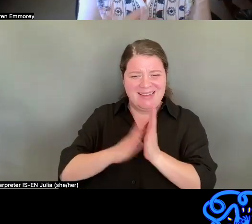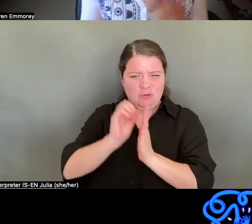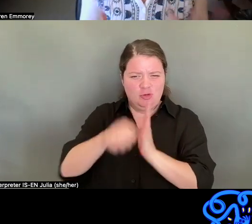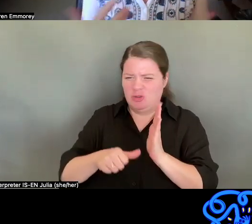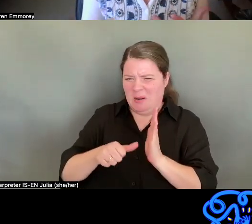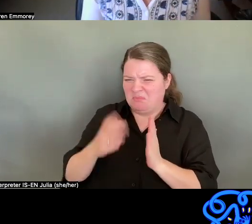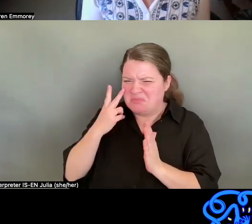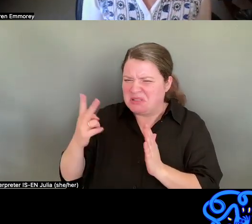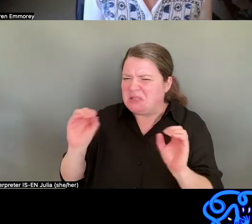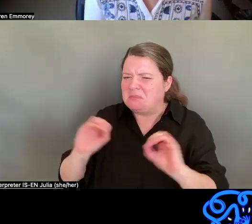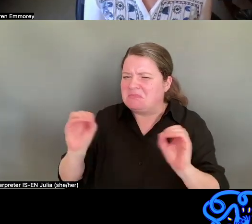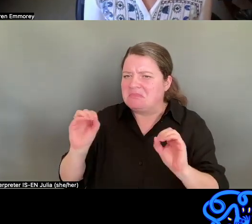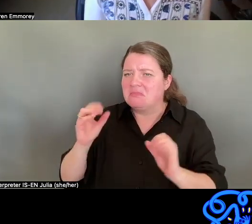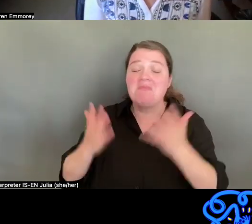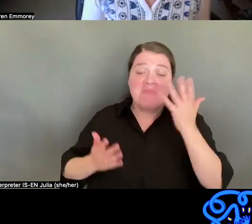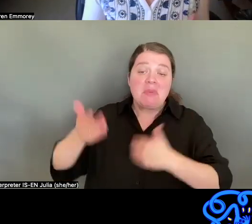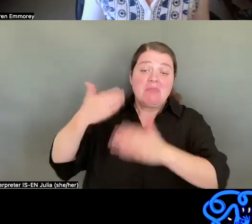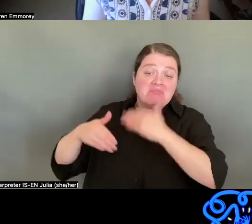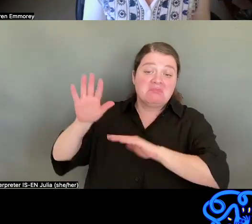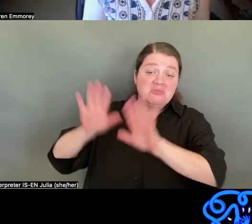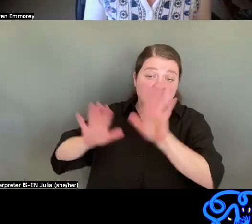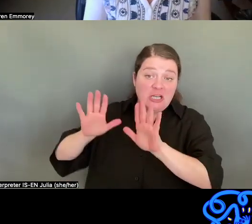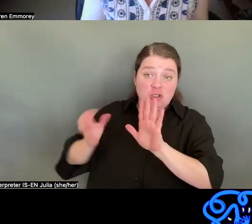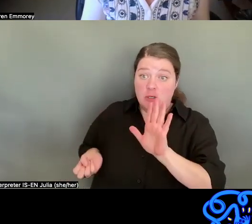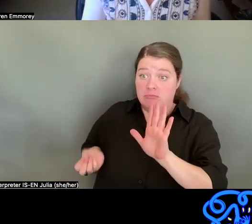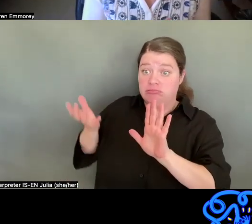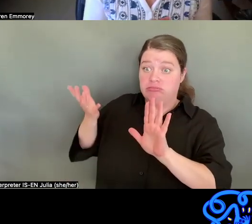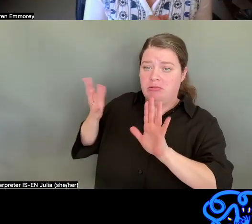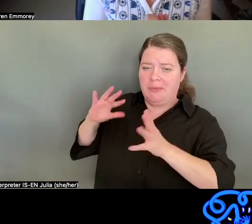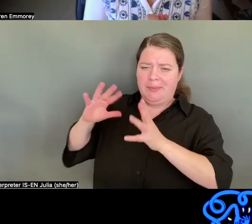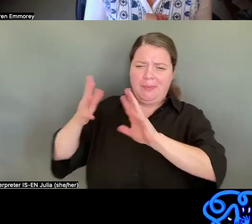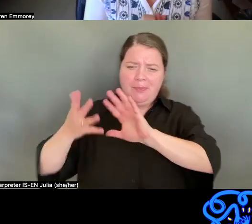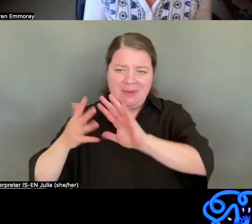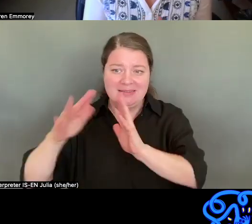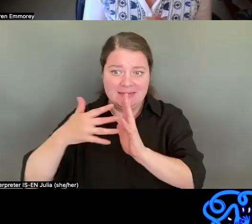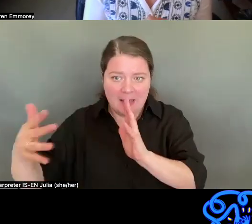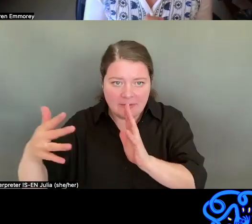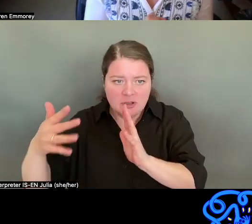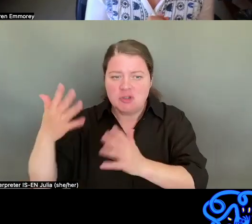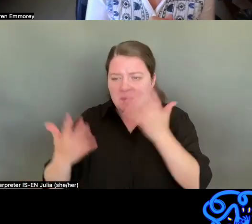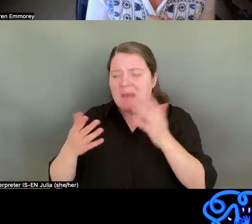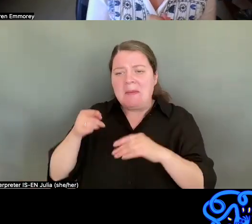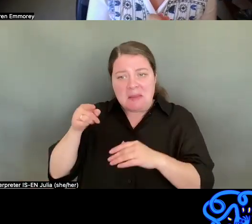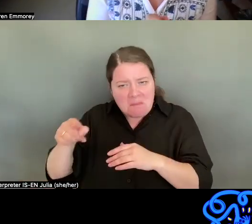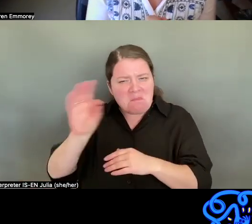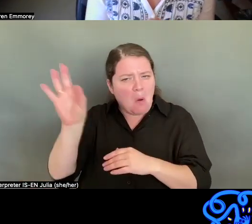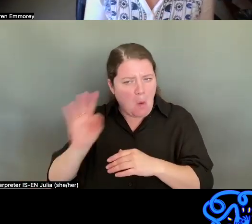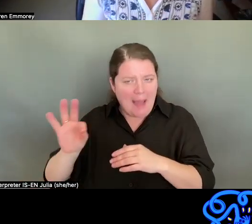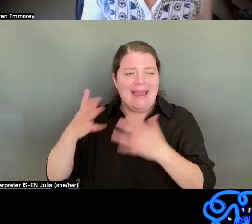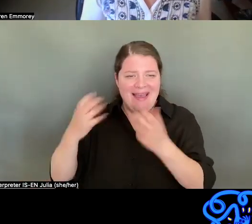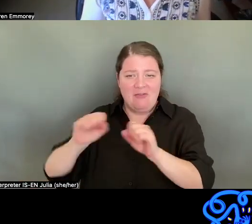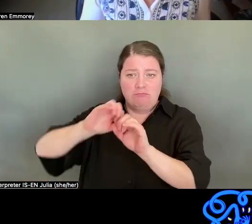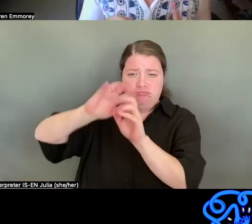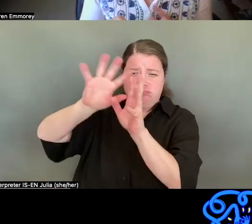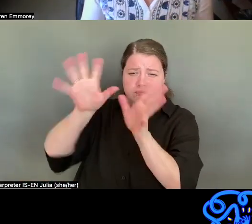of gestural origins of signs that lead to this denser phonological neighborhood for iconic signs.